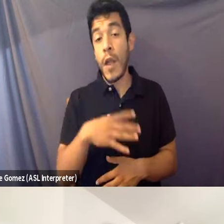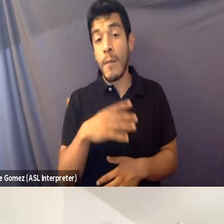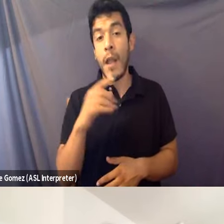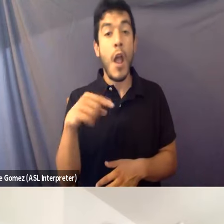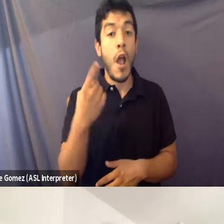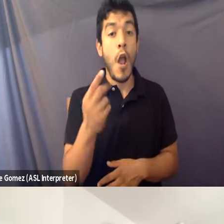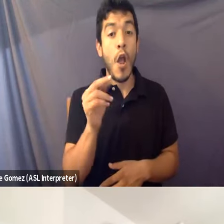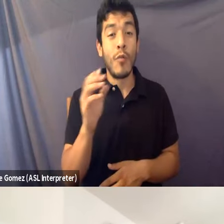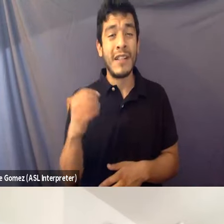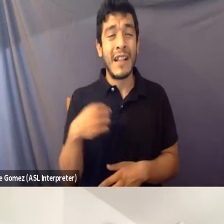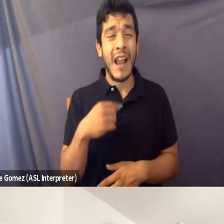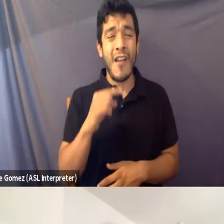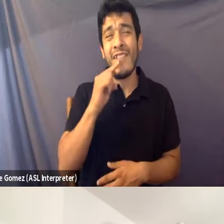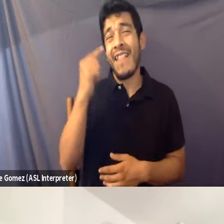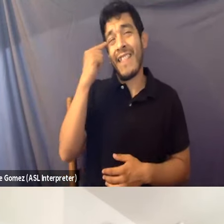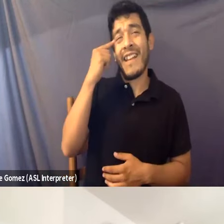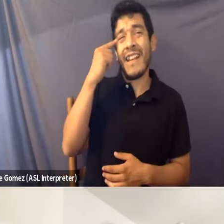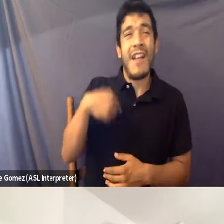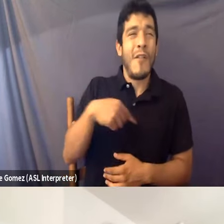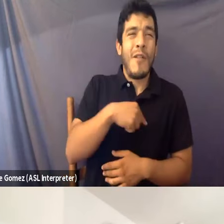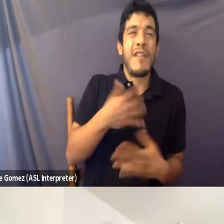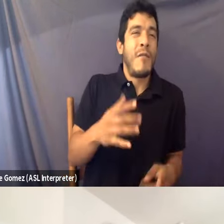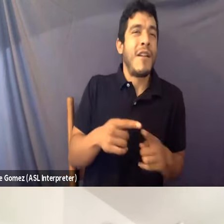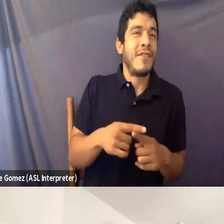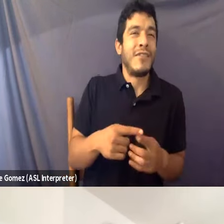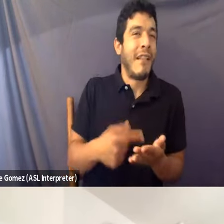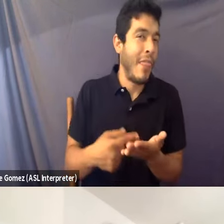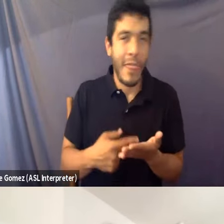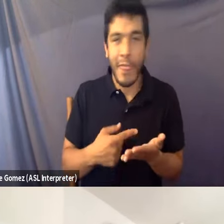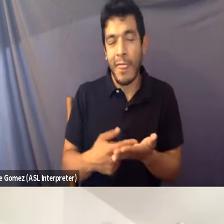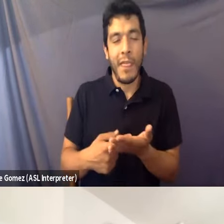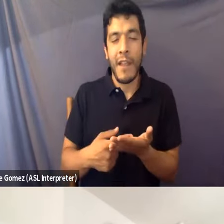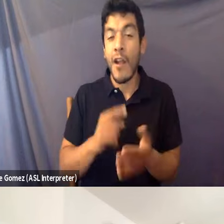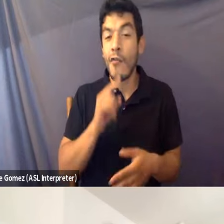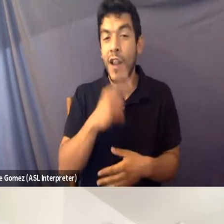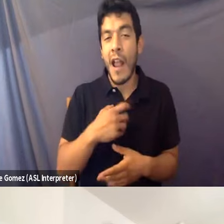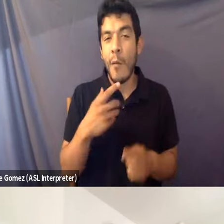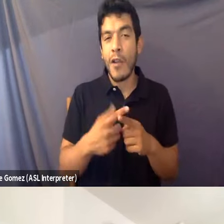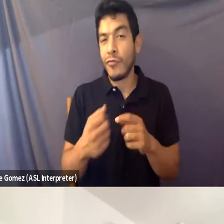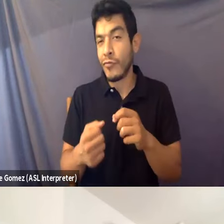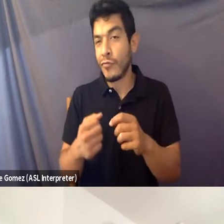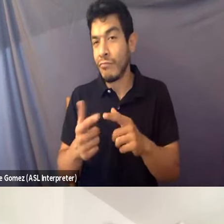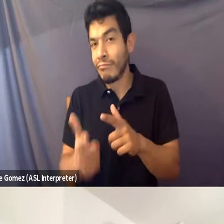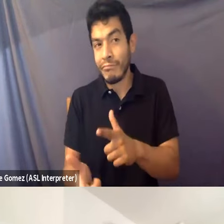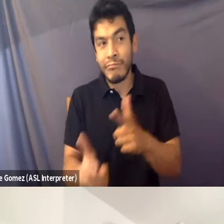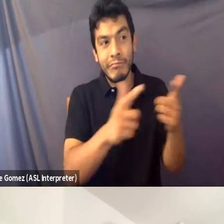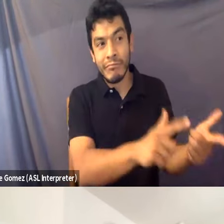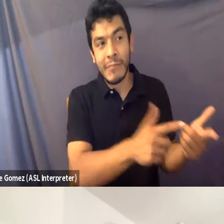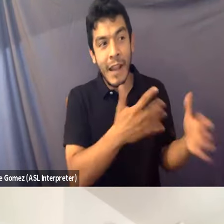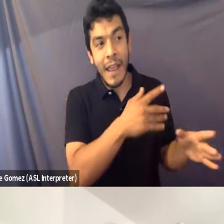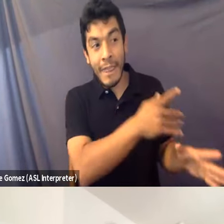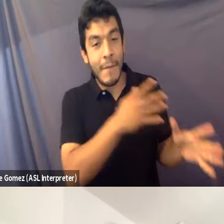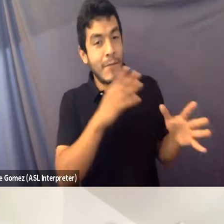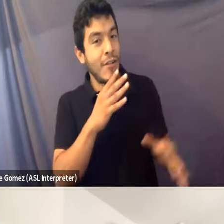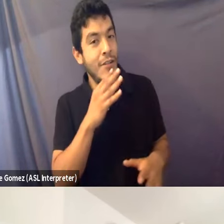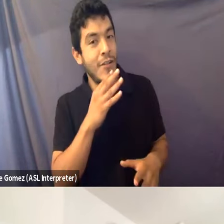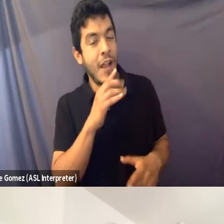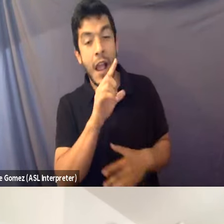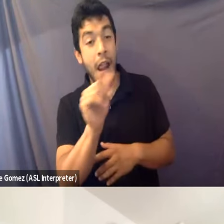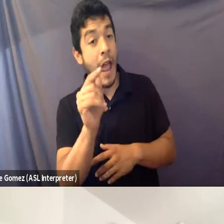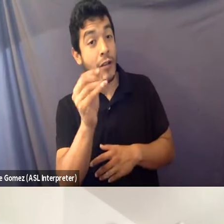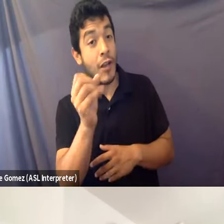thought, we don't really want to spend much of this time talking, we really want to pass the mic to our sisters in the fight, LaTosha,